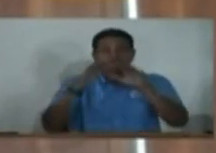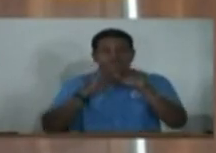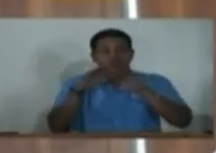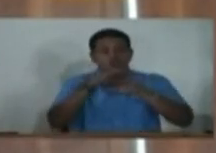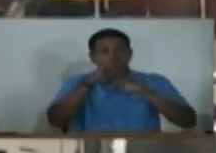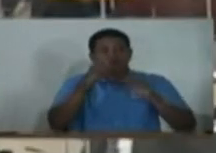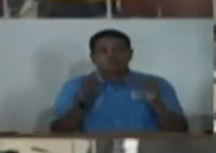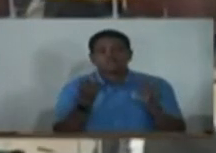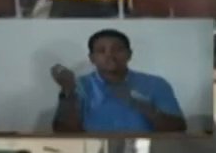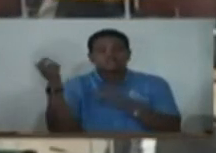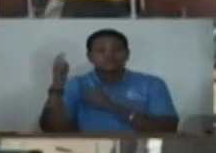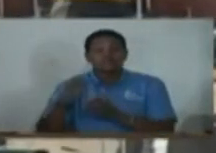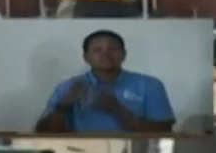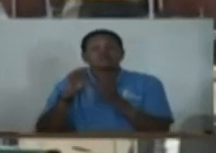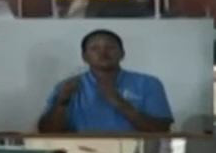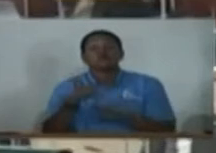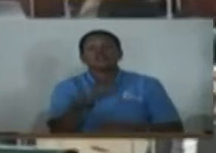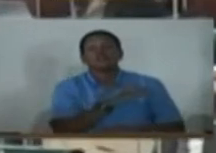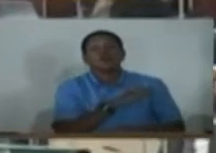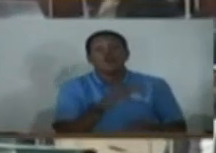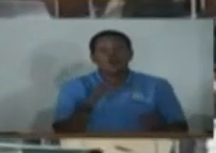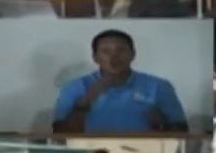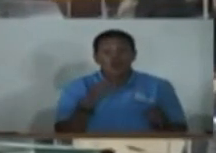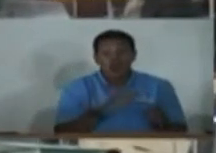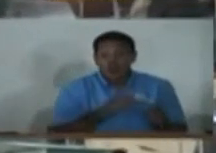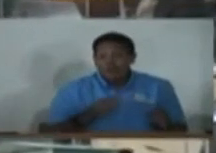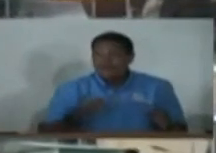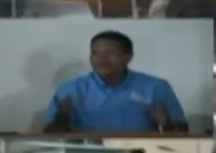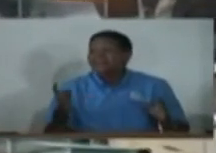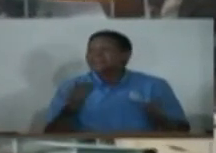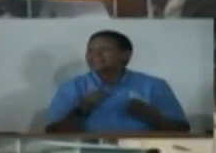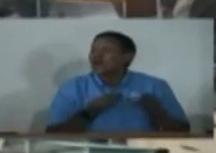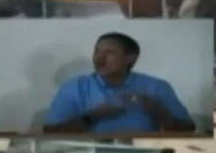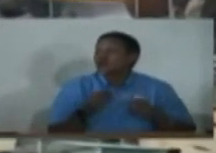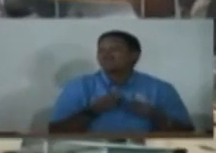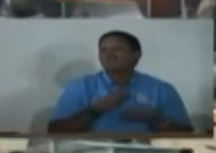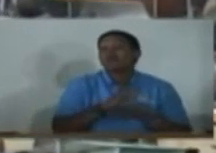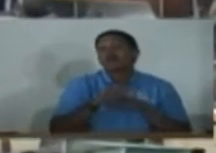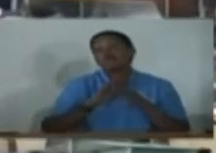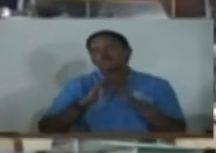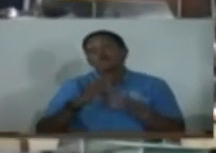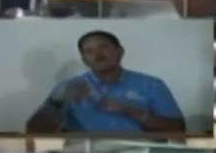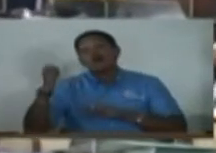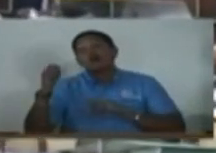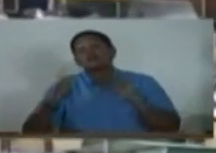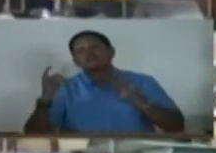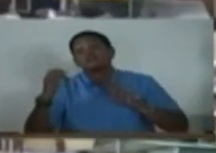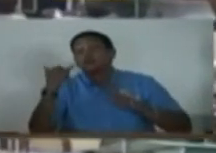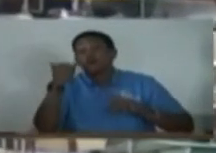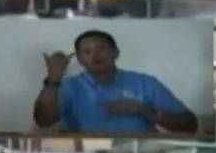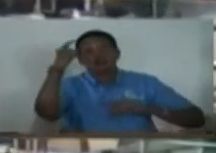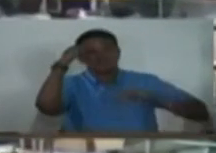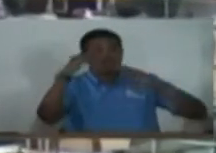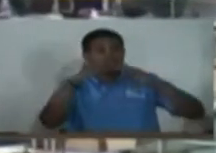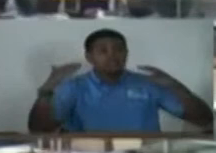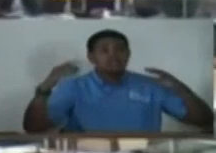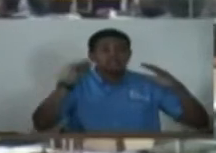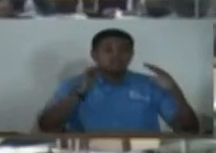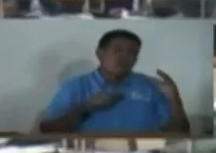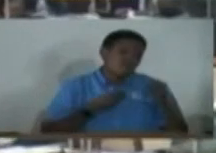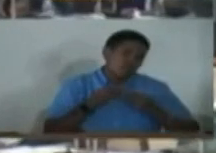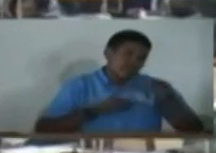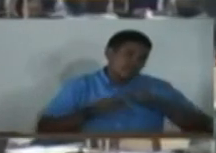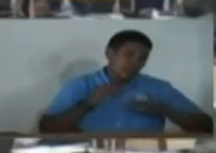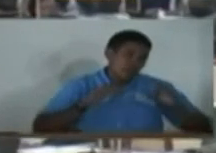the Committee on the Economy from CARICOM, other persons are calling for a diversification of our economic base